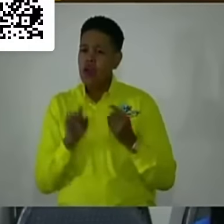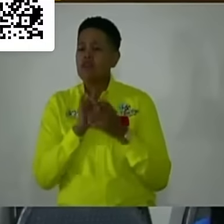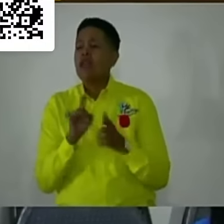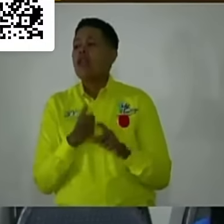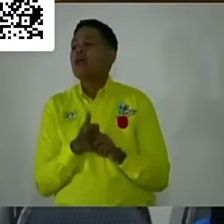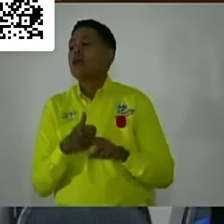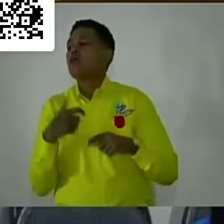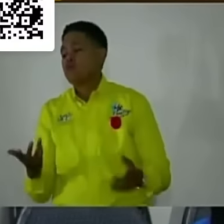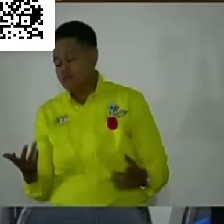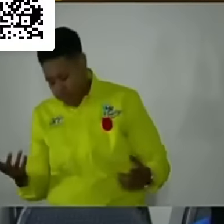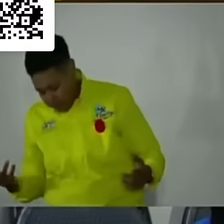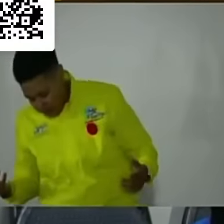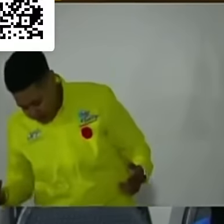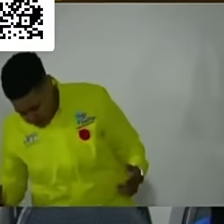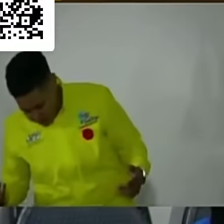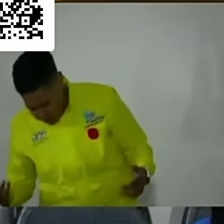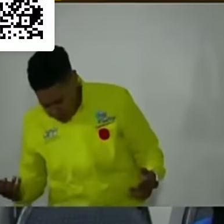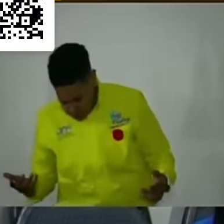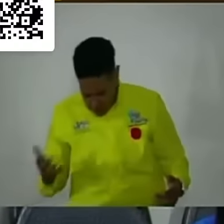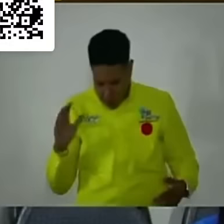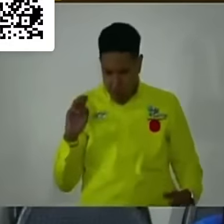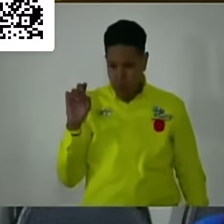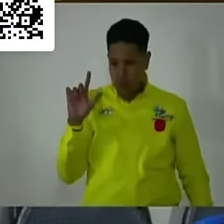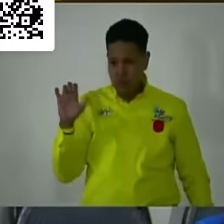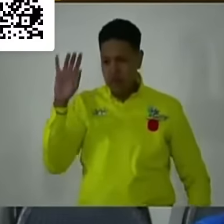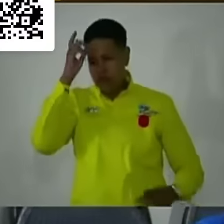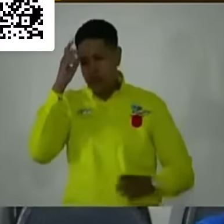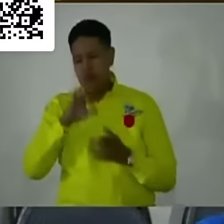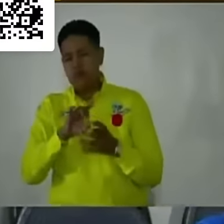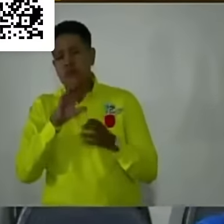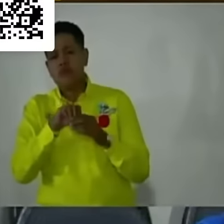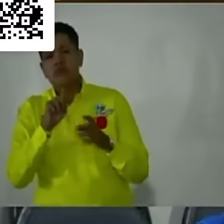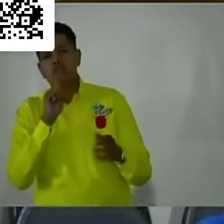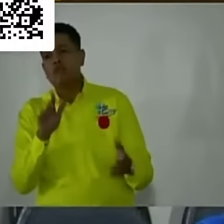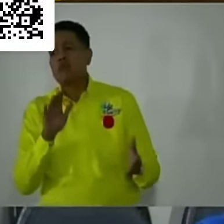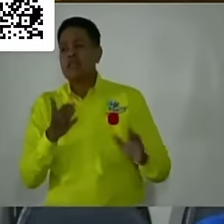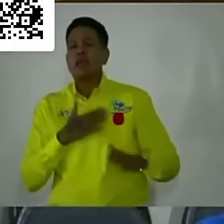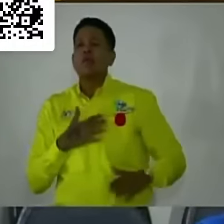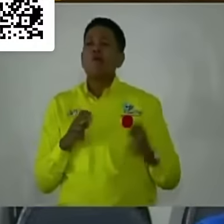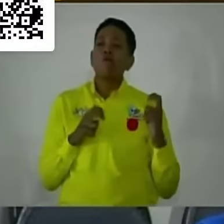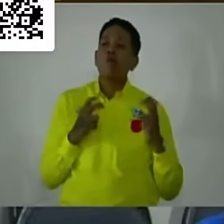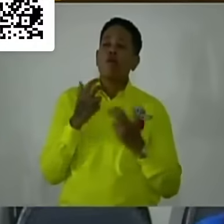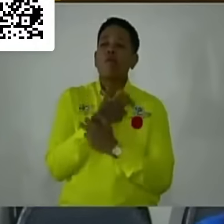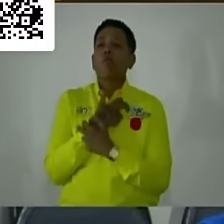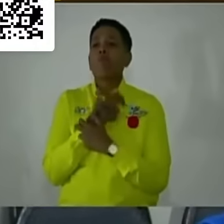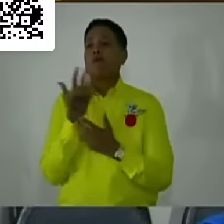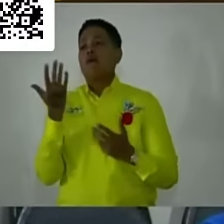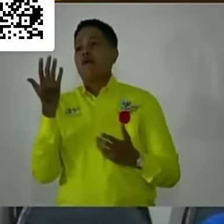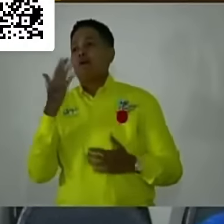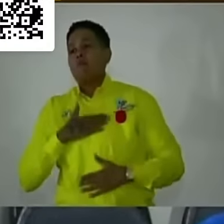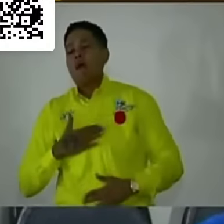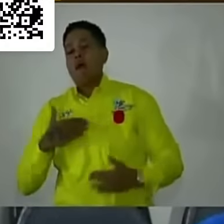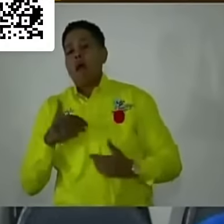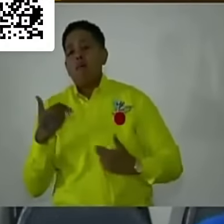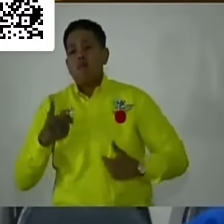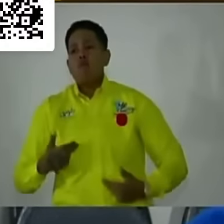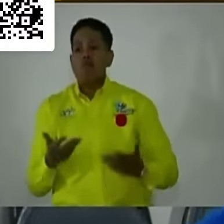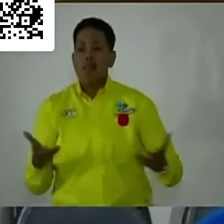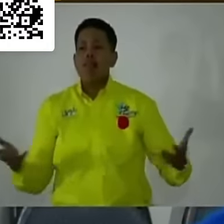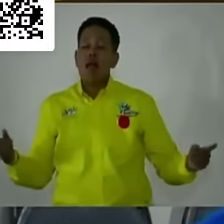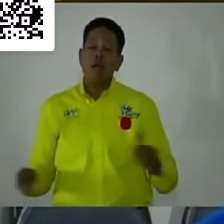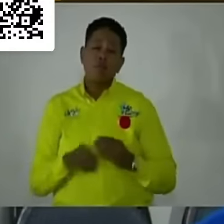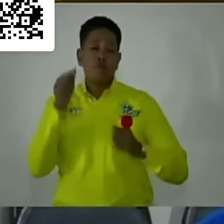the communicable diseases, which includes the dead carcasses and so on, remember, from eastern Westmoreland. Remember,